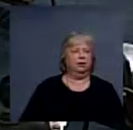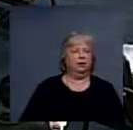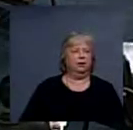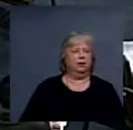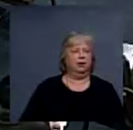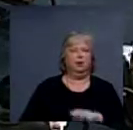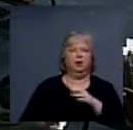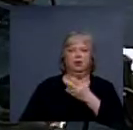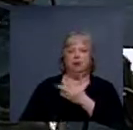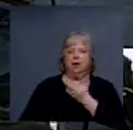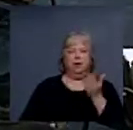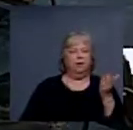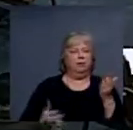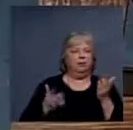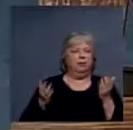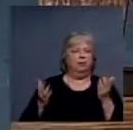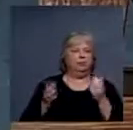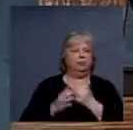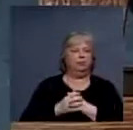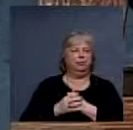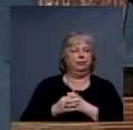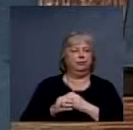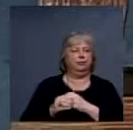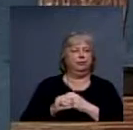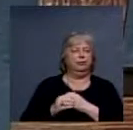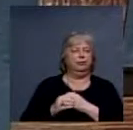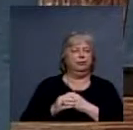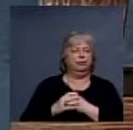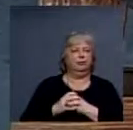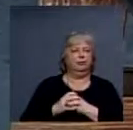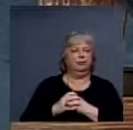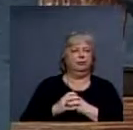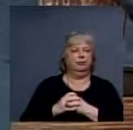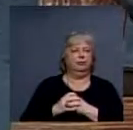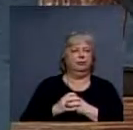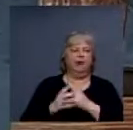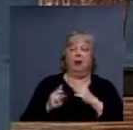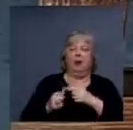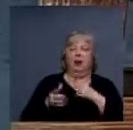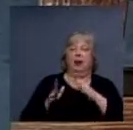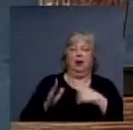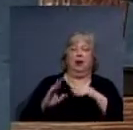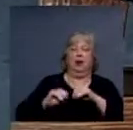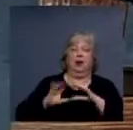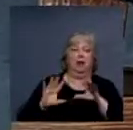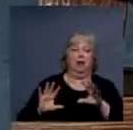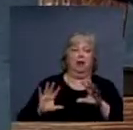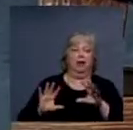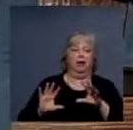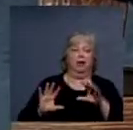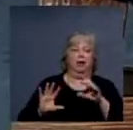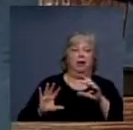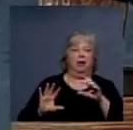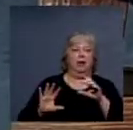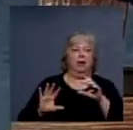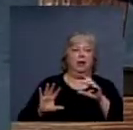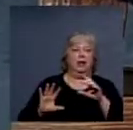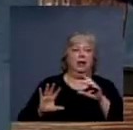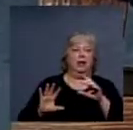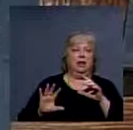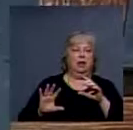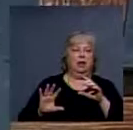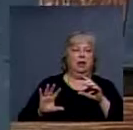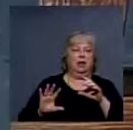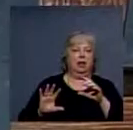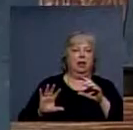Mr. Mayor, Vice Mayor, Directors. First of all, let me clarify. This isn't an issue about Roger Clark.